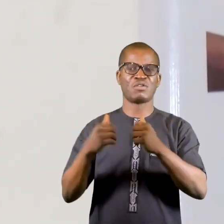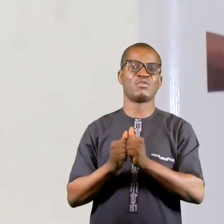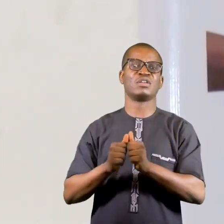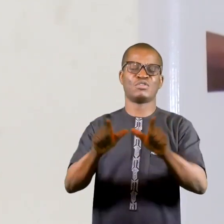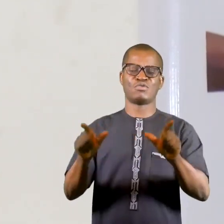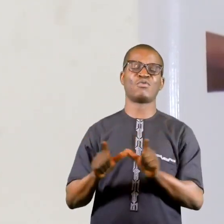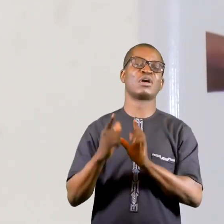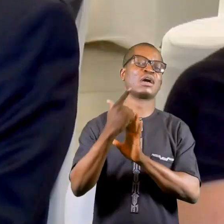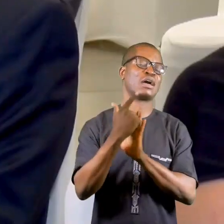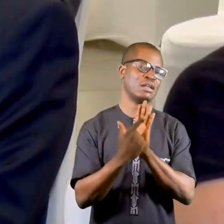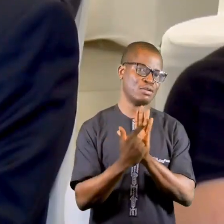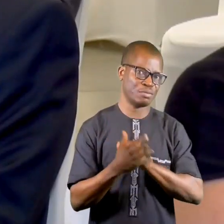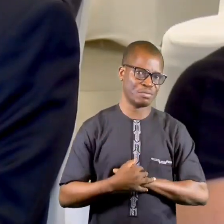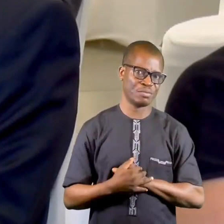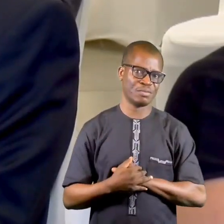with their domestic law.